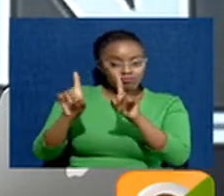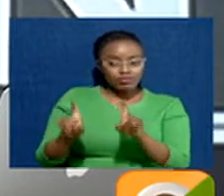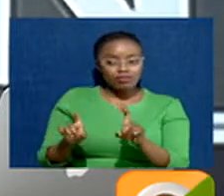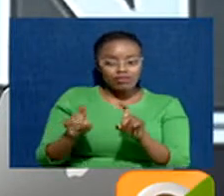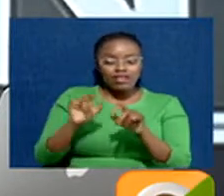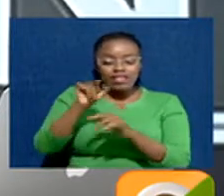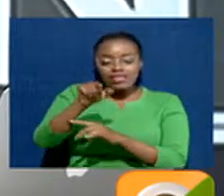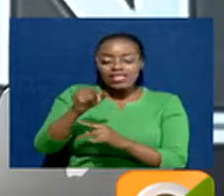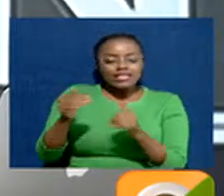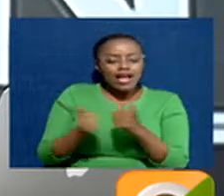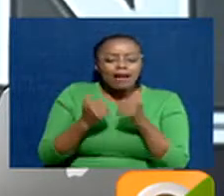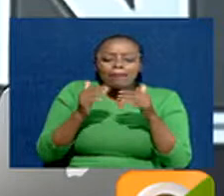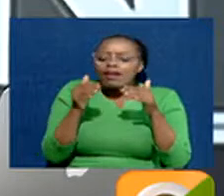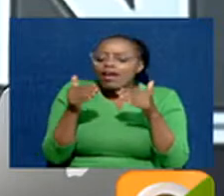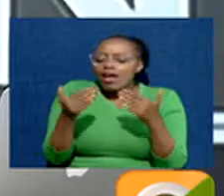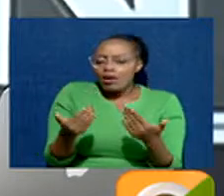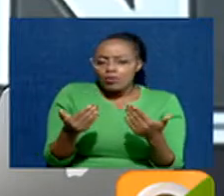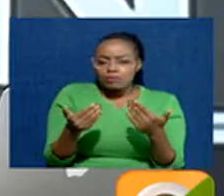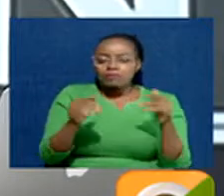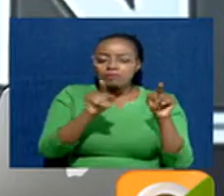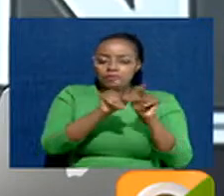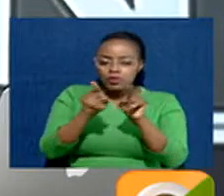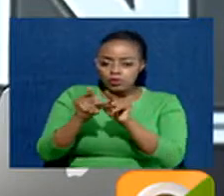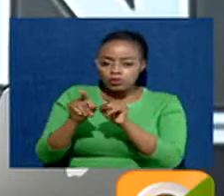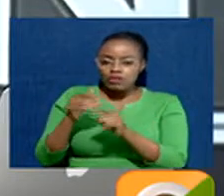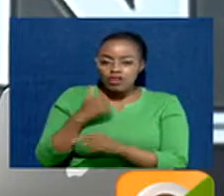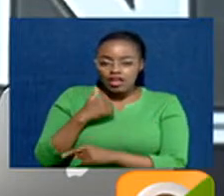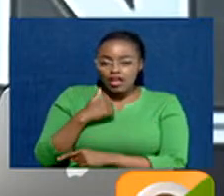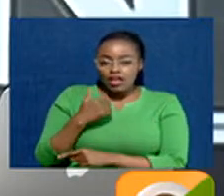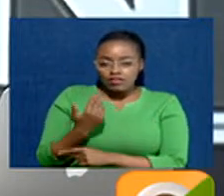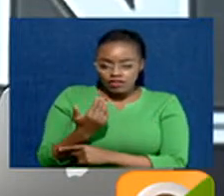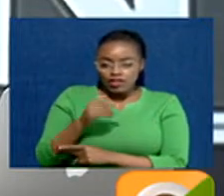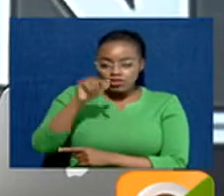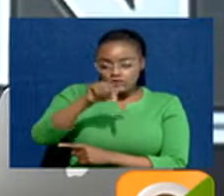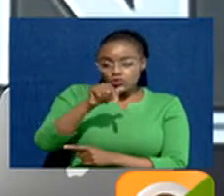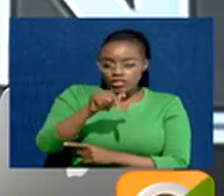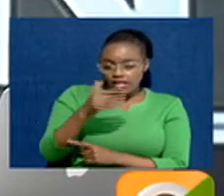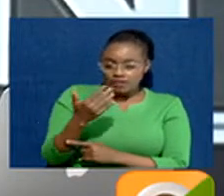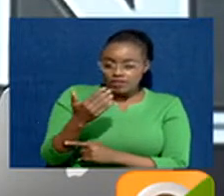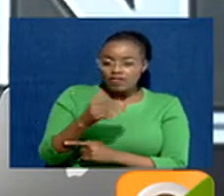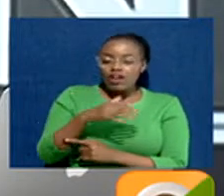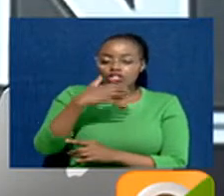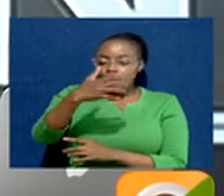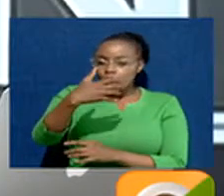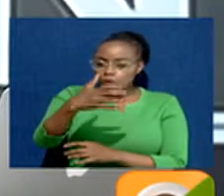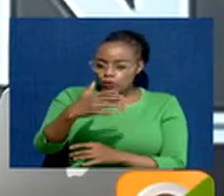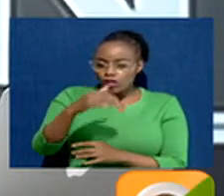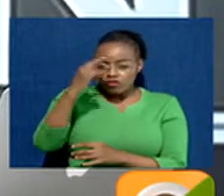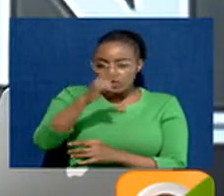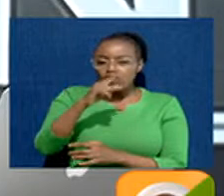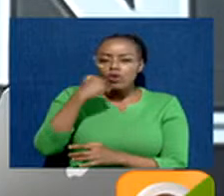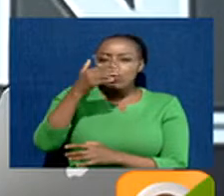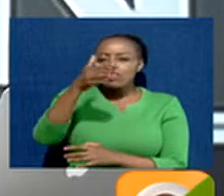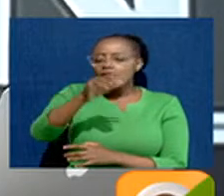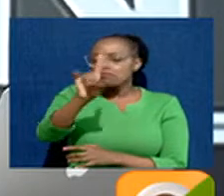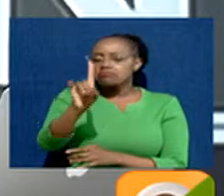would that even happen? Also, I have a knock-knock joke for you tonight. Knock-knock. Who's